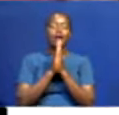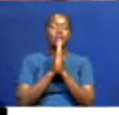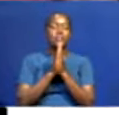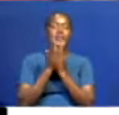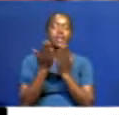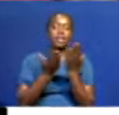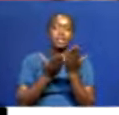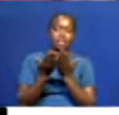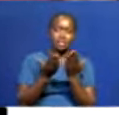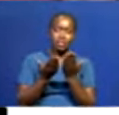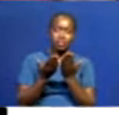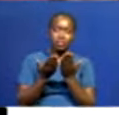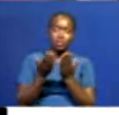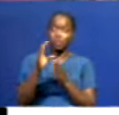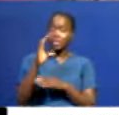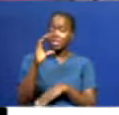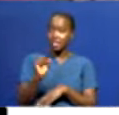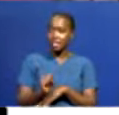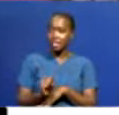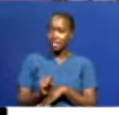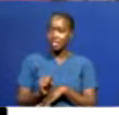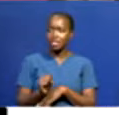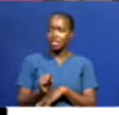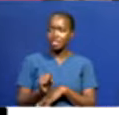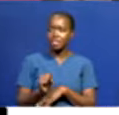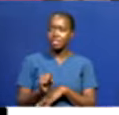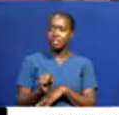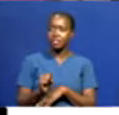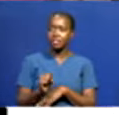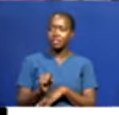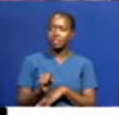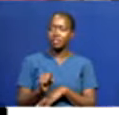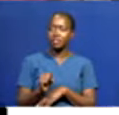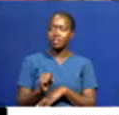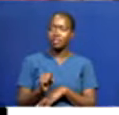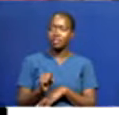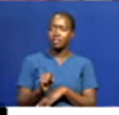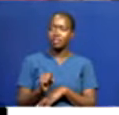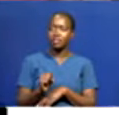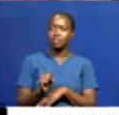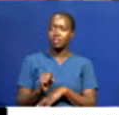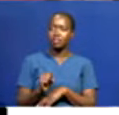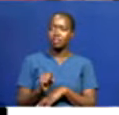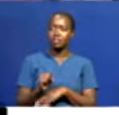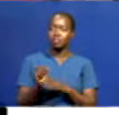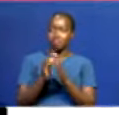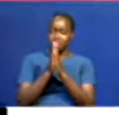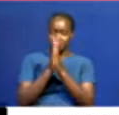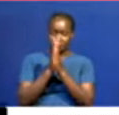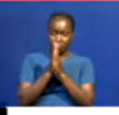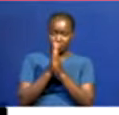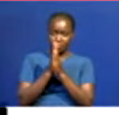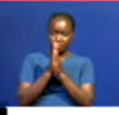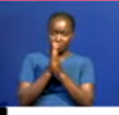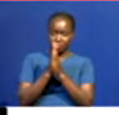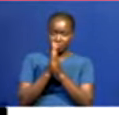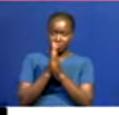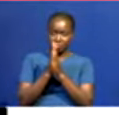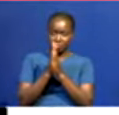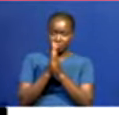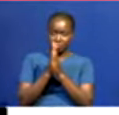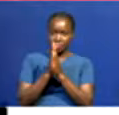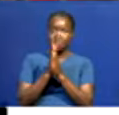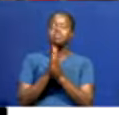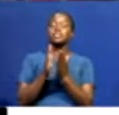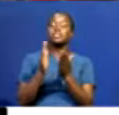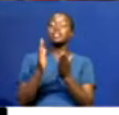Tuya. Oh, Baba, tualete yeye mikononi mwako, ukamsaidie. The housing levy debate